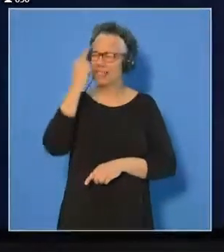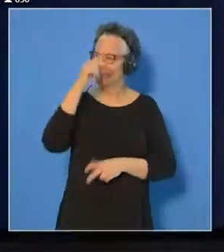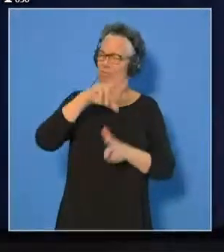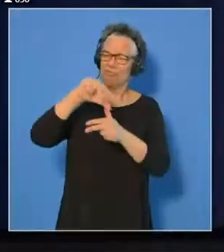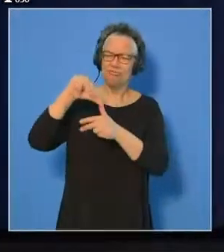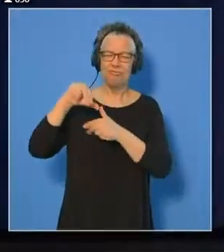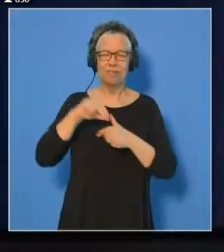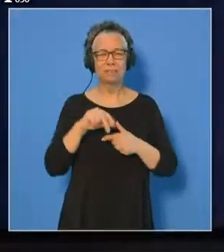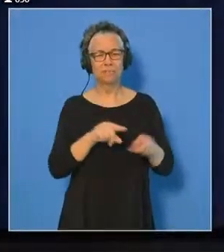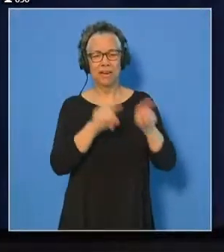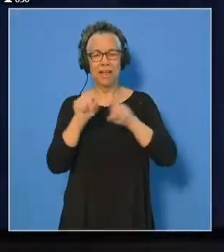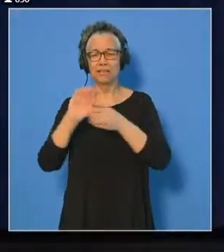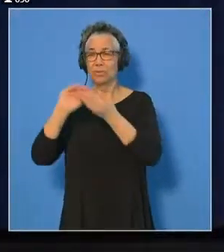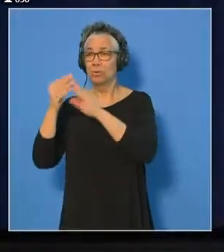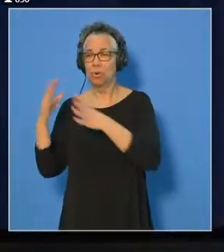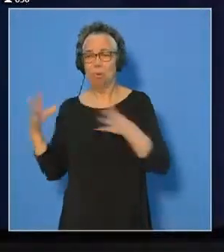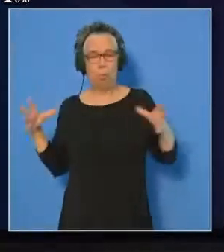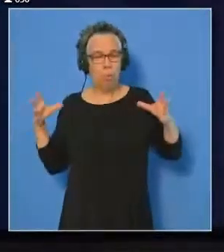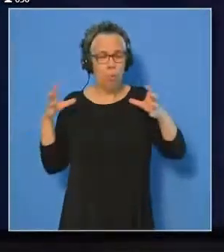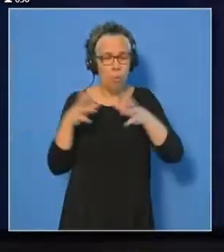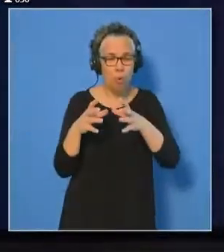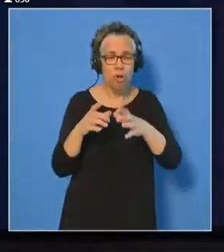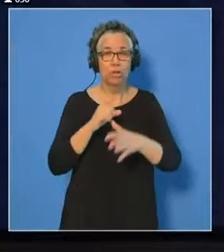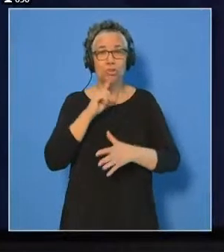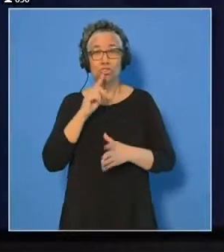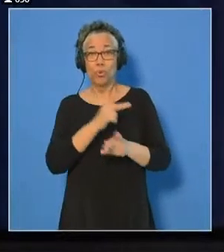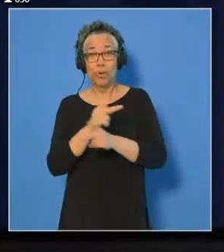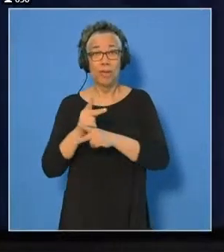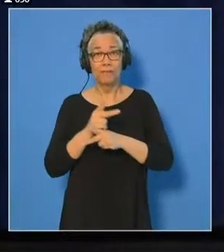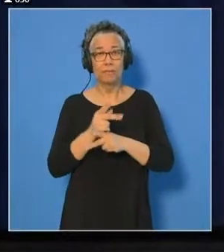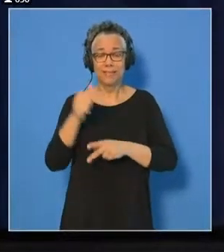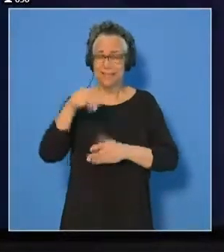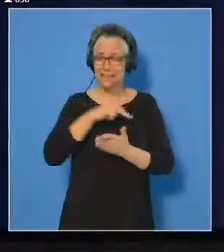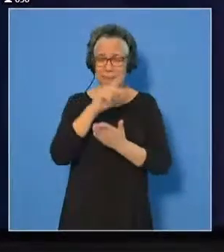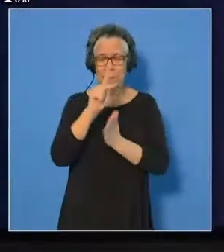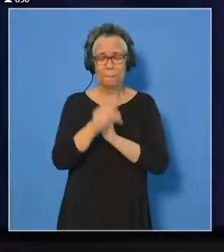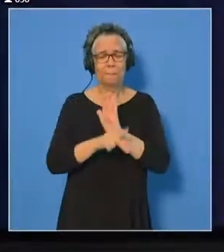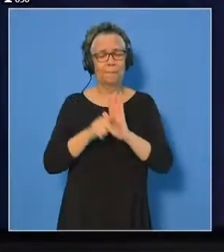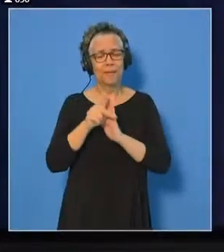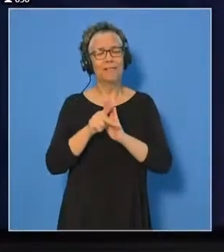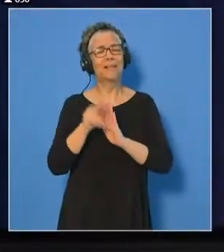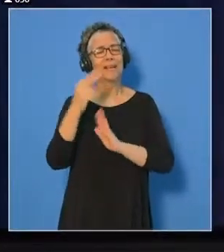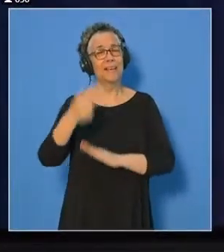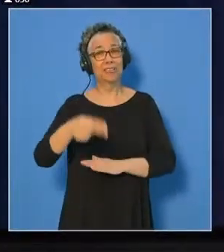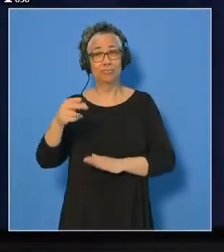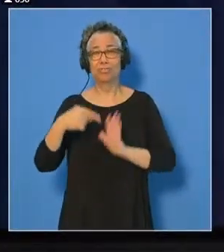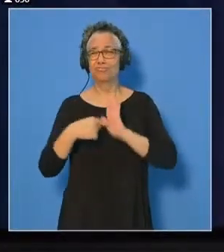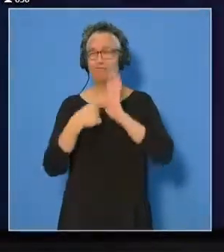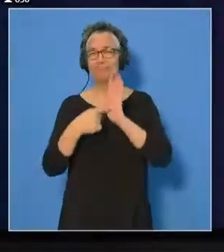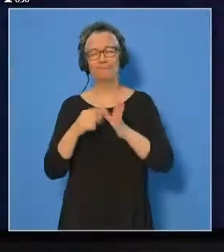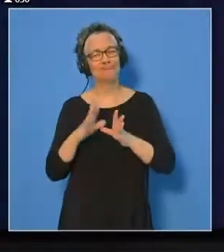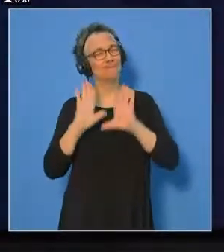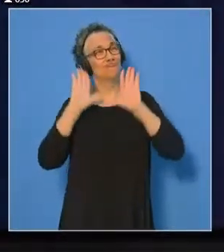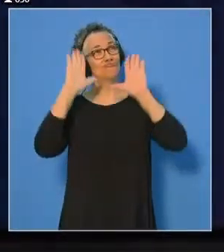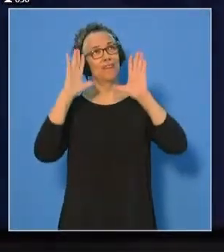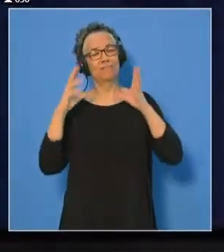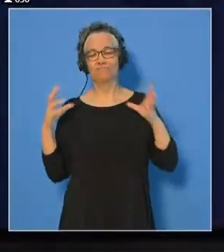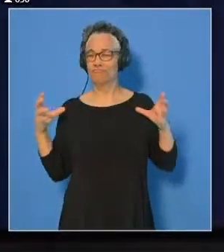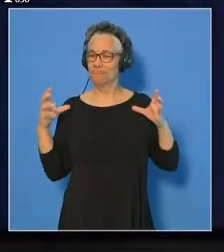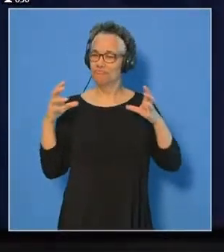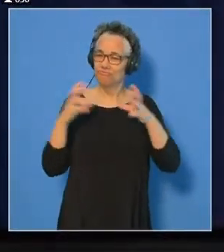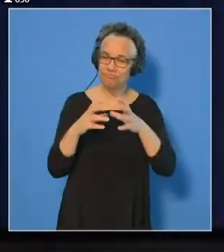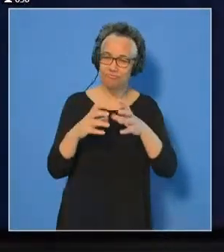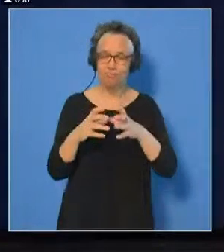as a community to make sure we're all taken care of, this period in our history has shown even greater unity and sense of